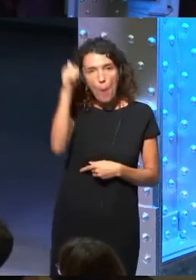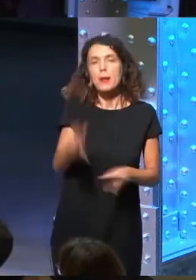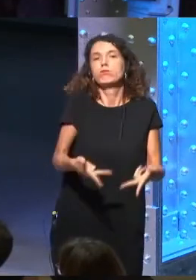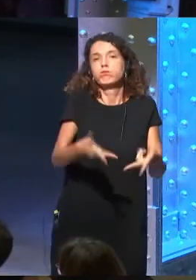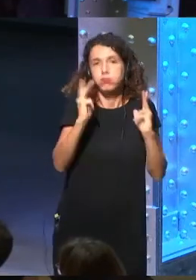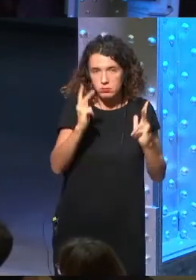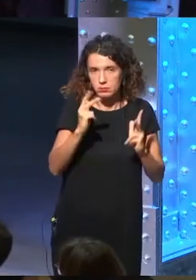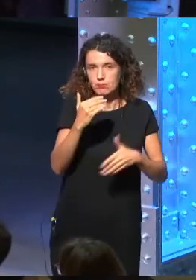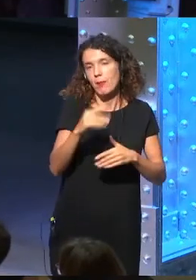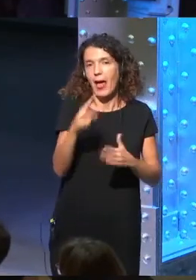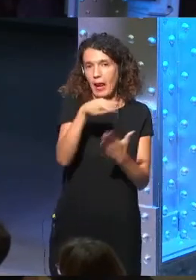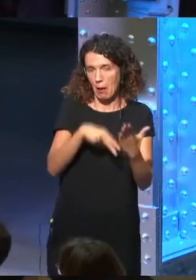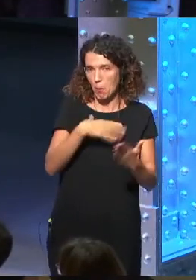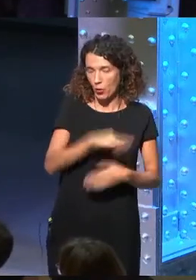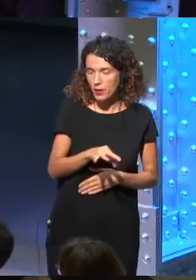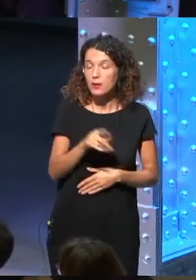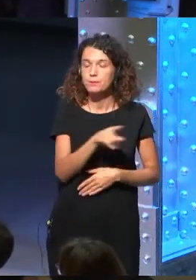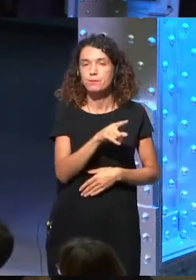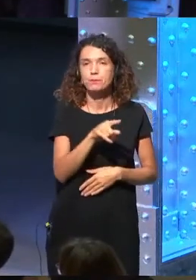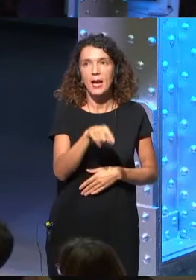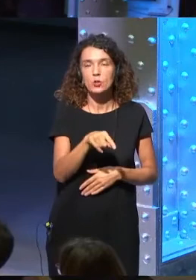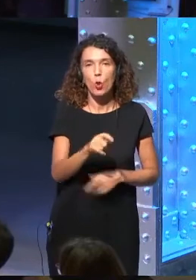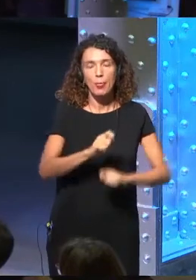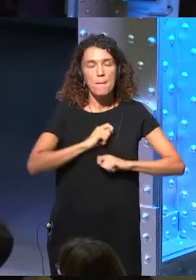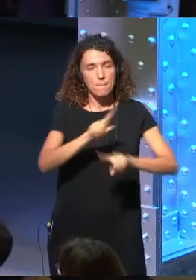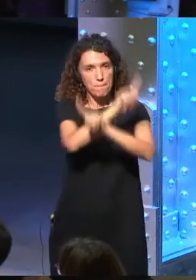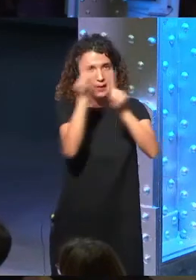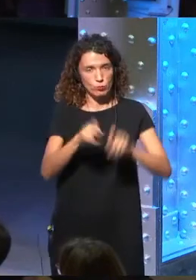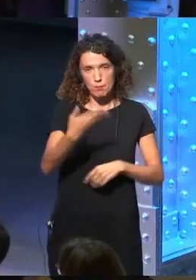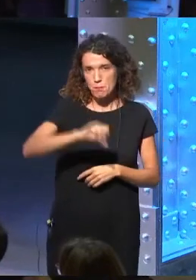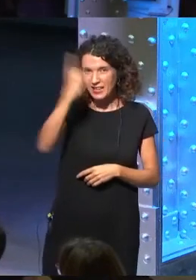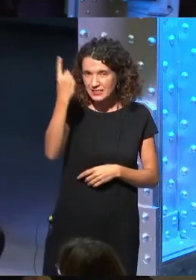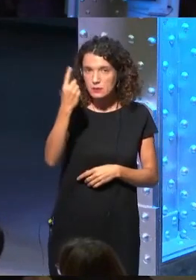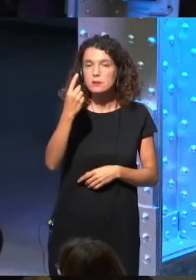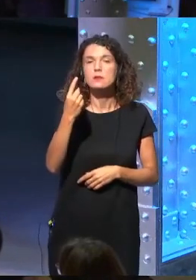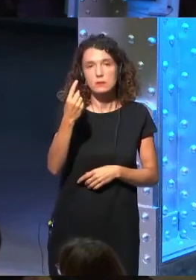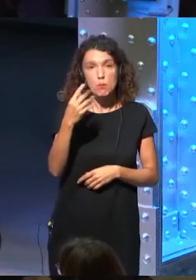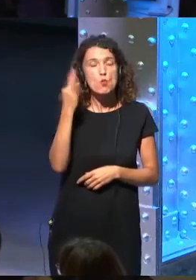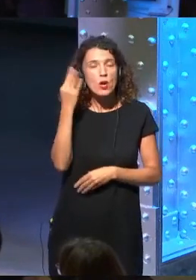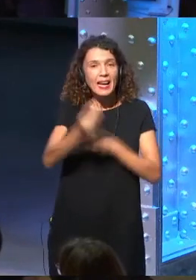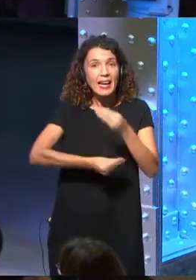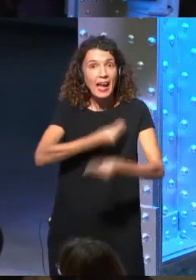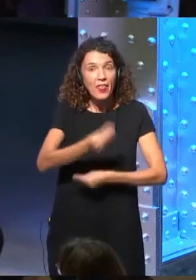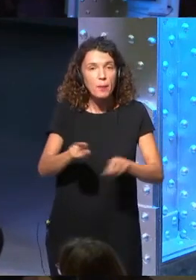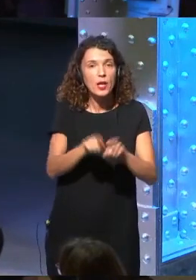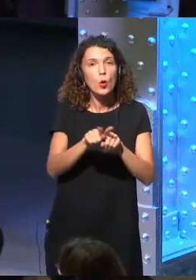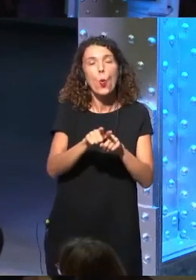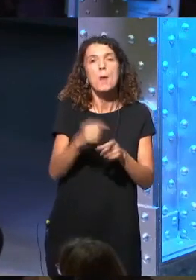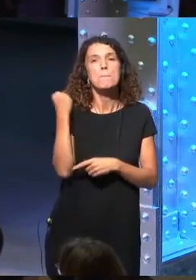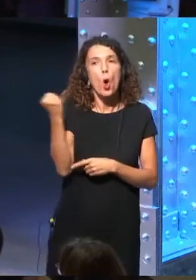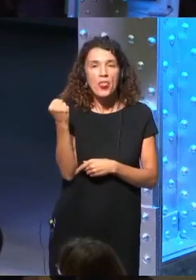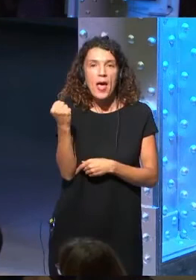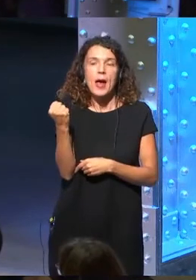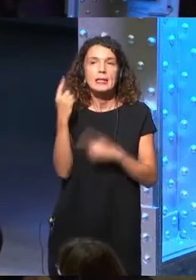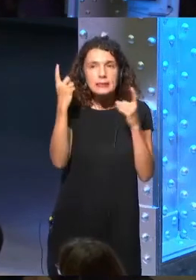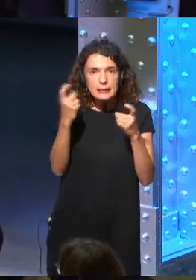But that raises the big question of what women do to claim power, and the many ways